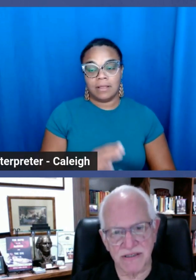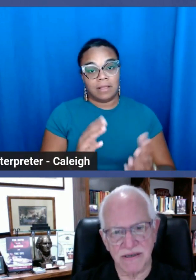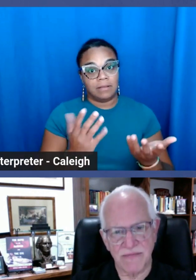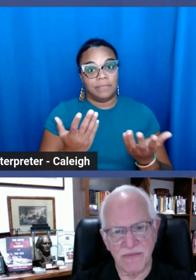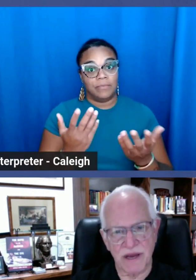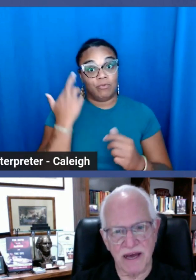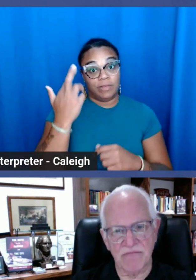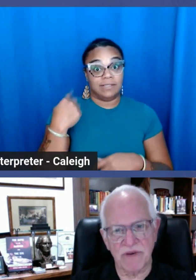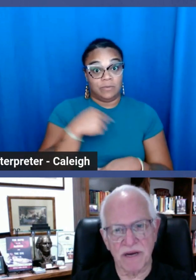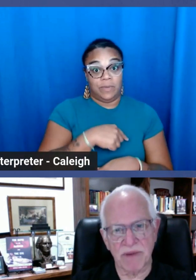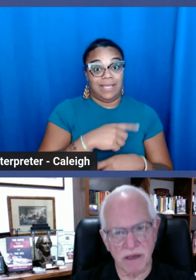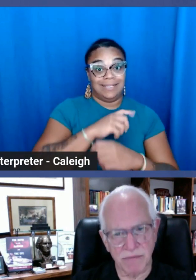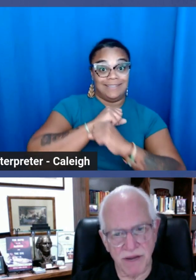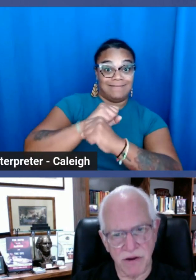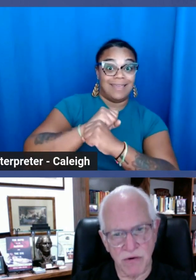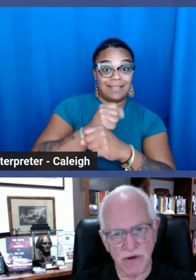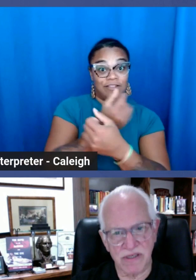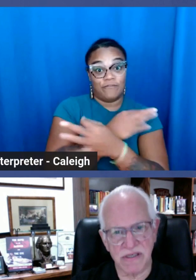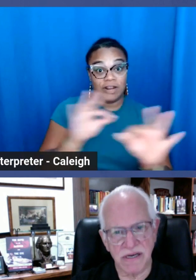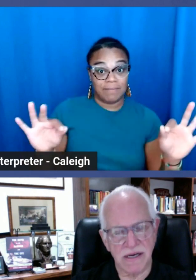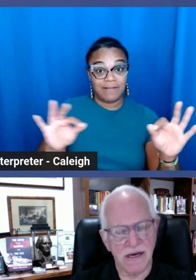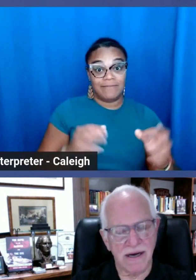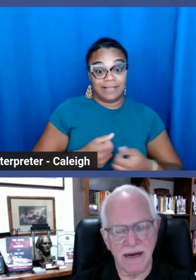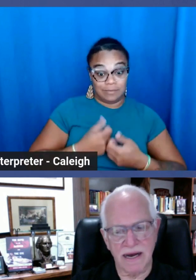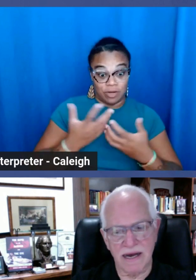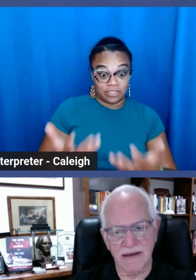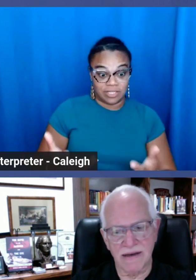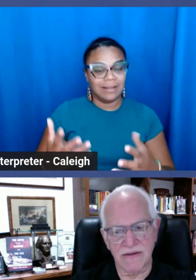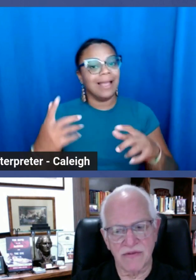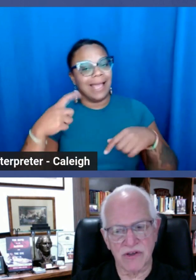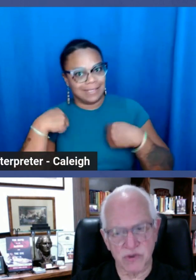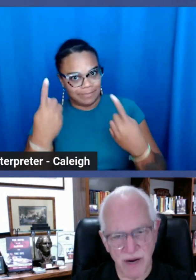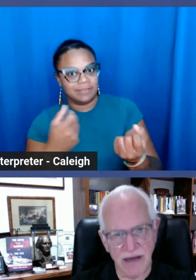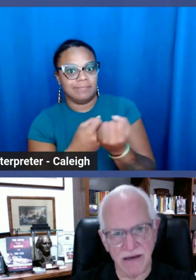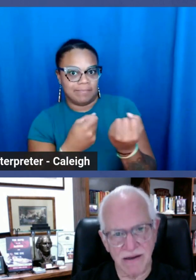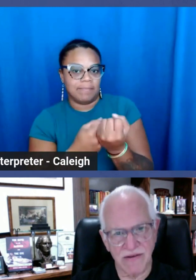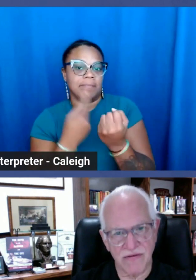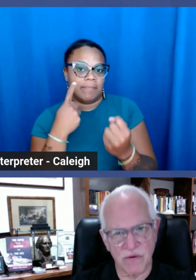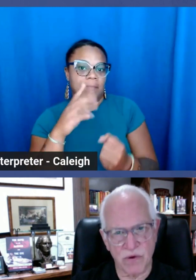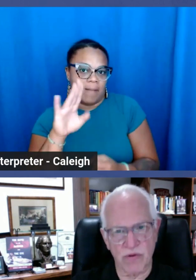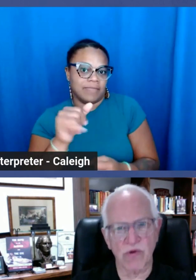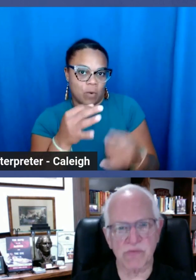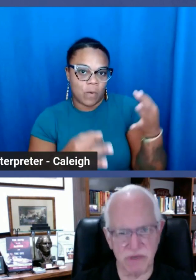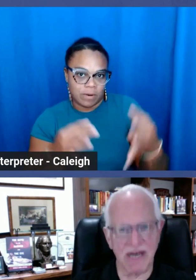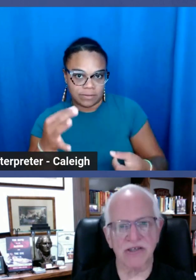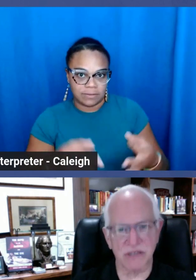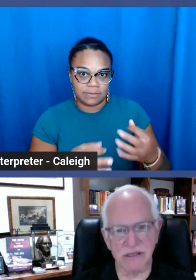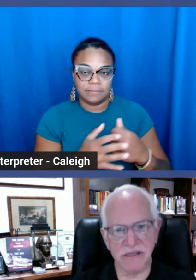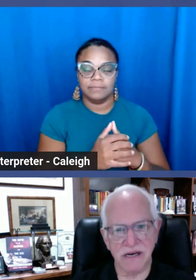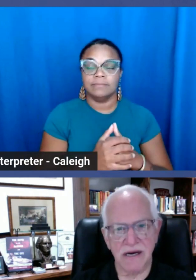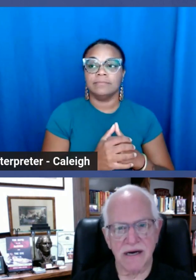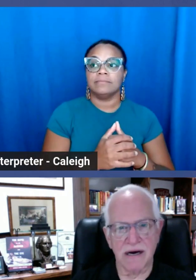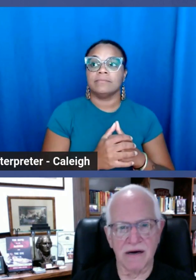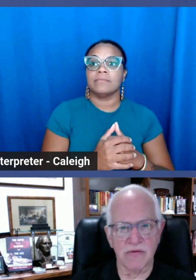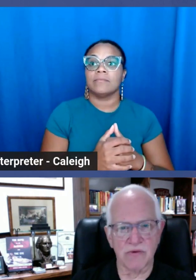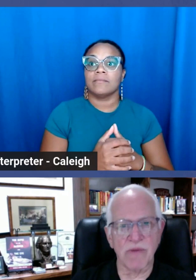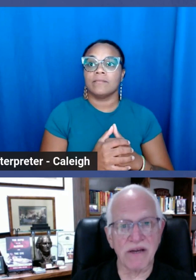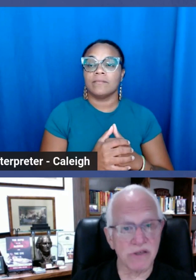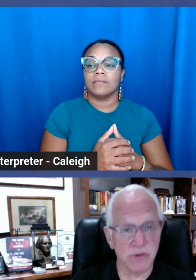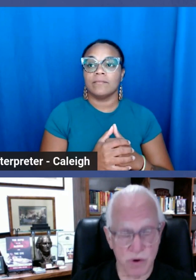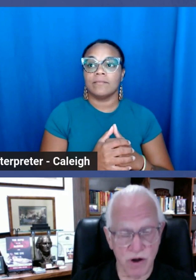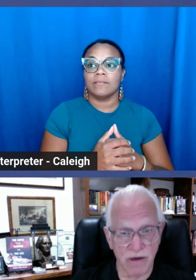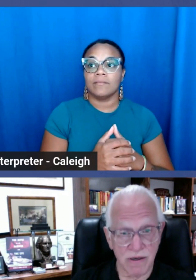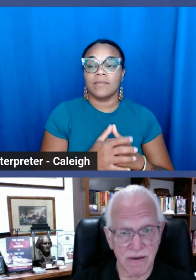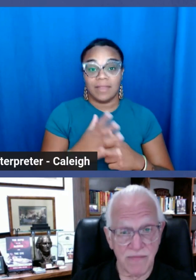expression have been upheld by the courts, and the trend for those protections